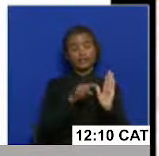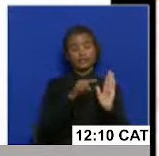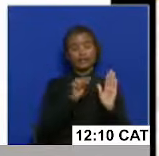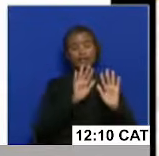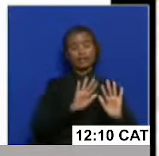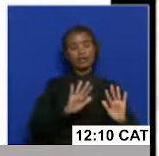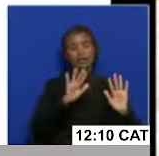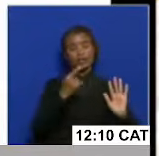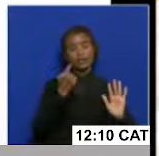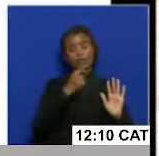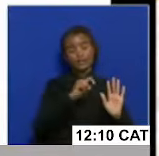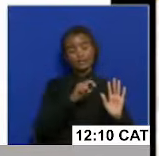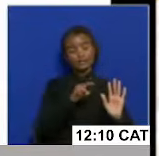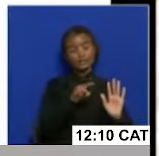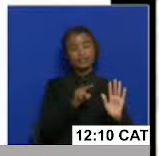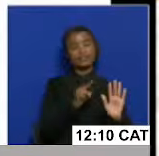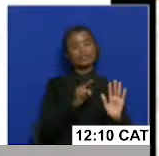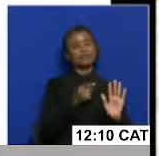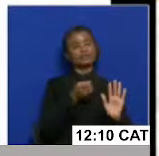there?